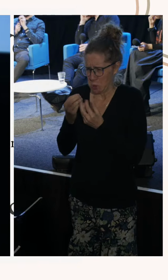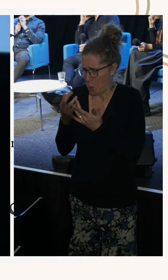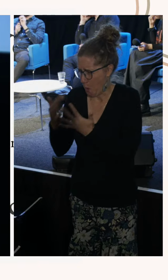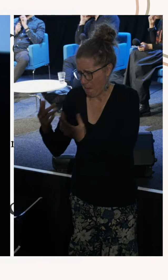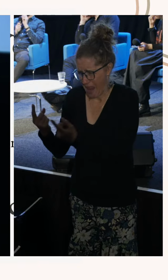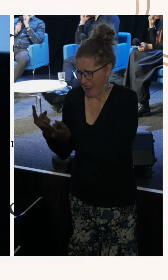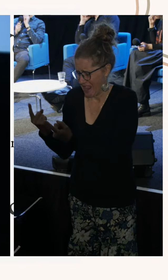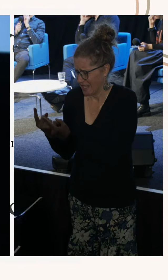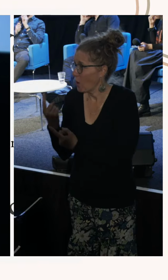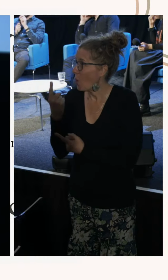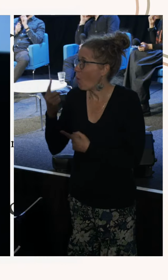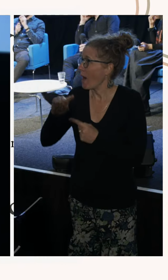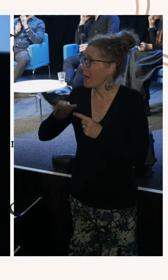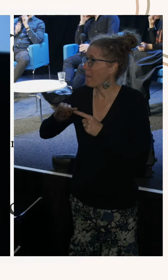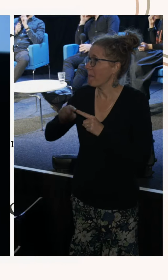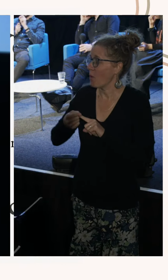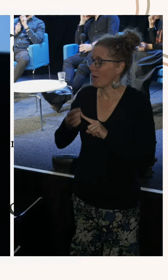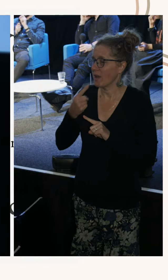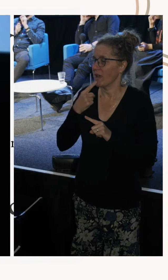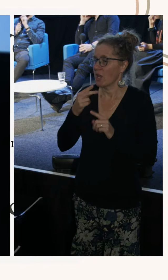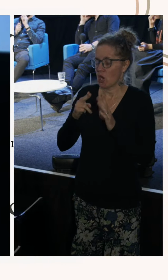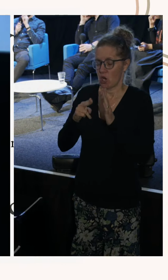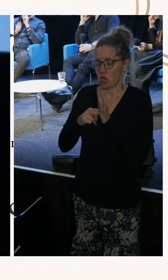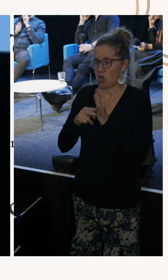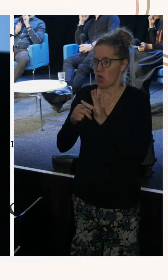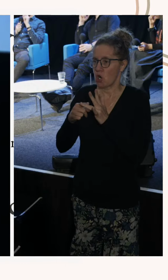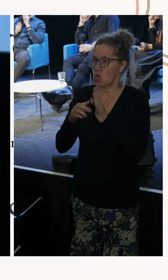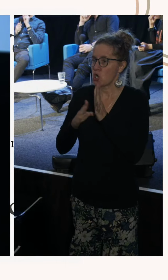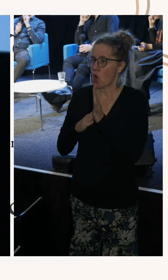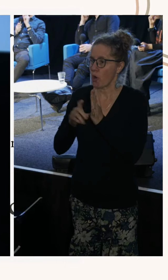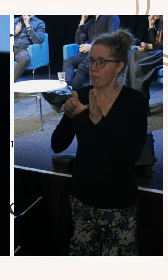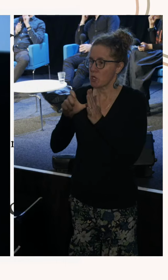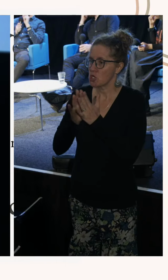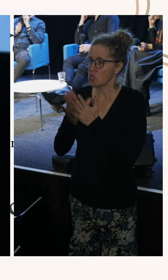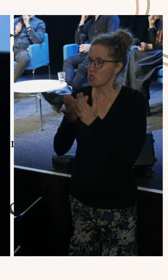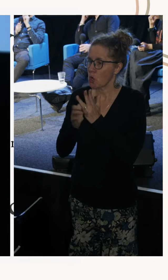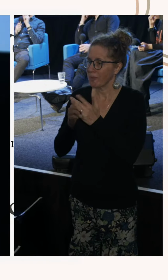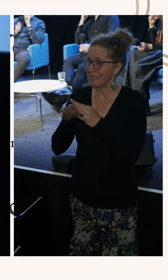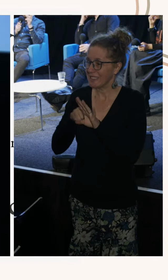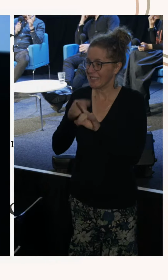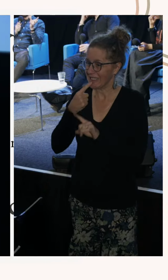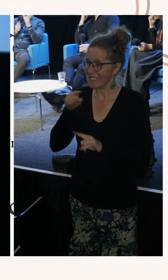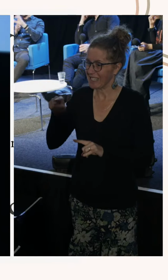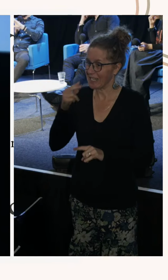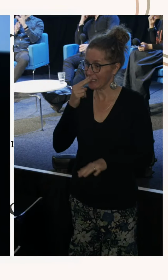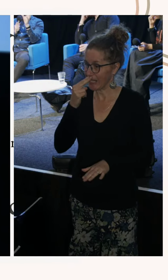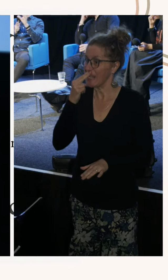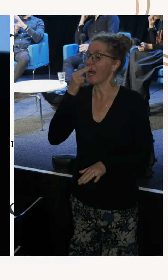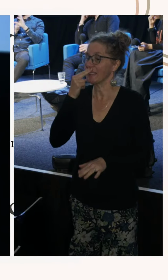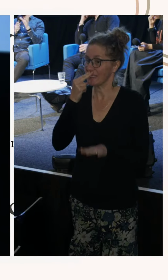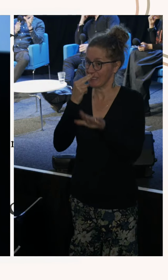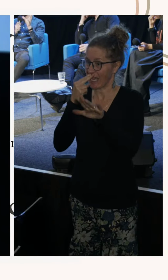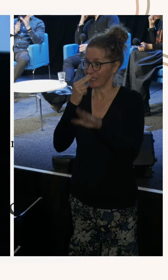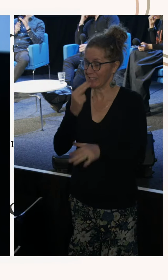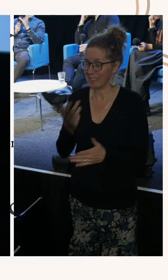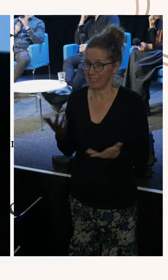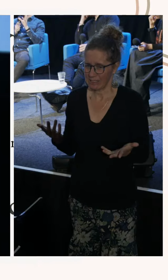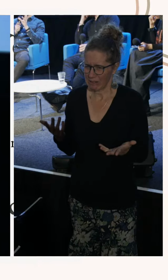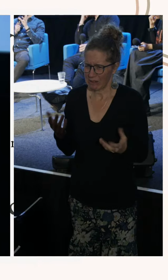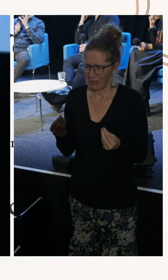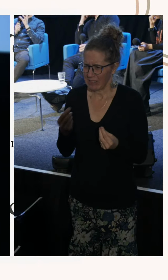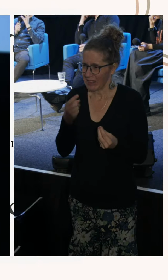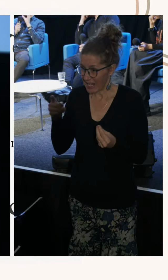There's one point where they call Noam Chomsky a Nazi, and then he writes in reply to